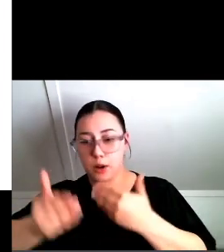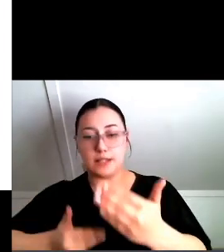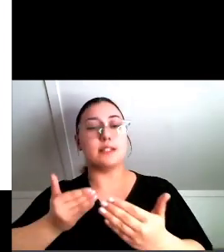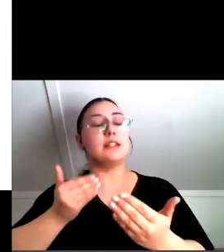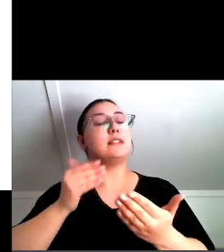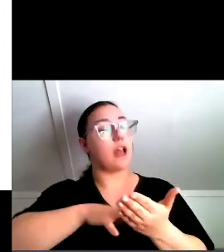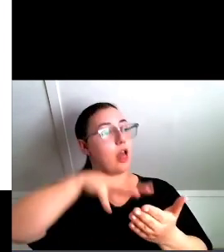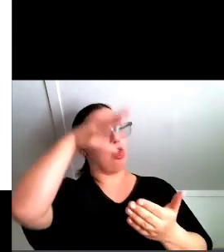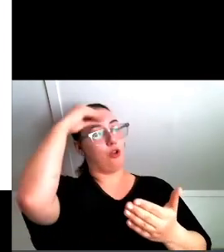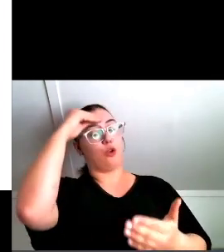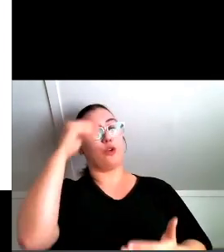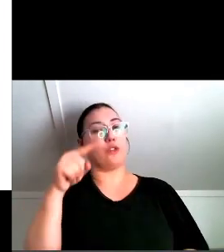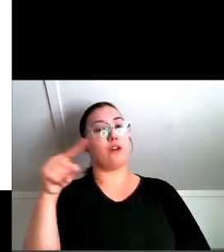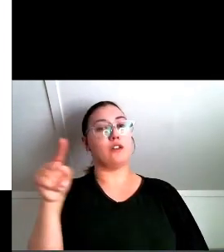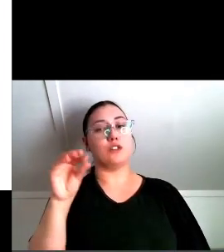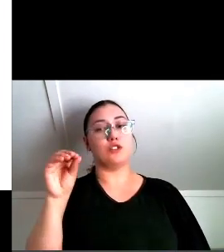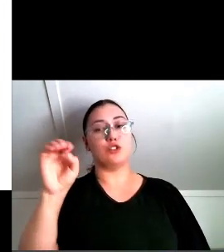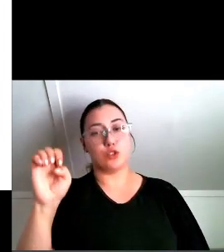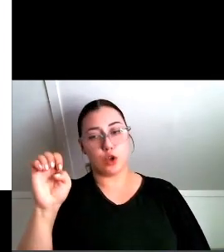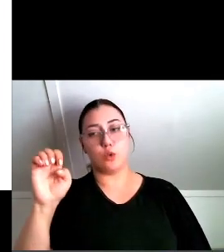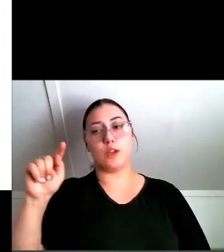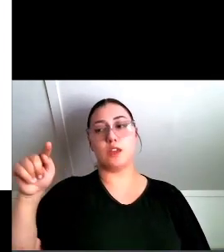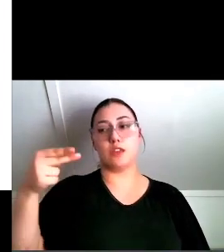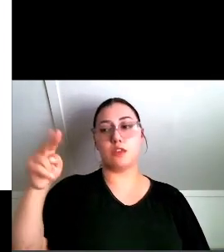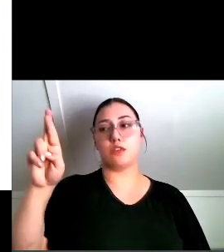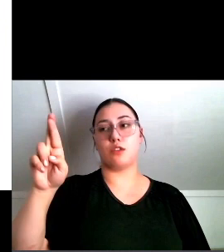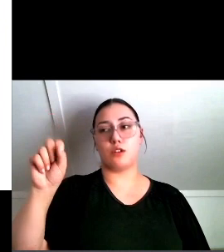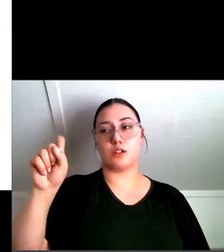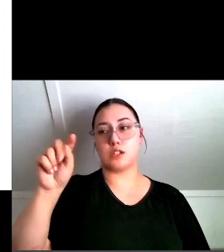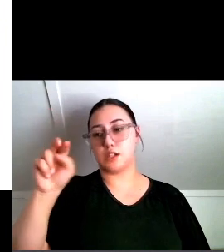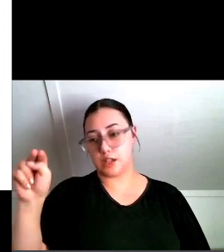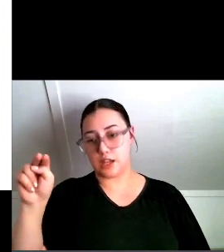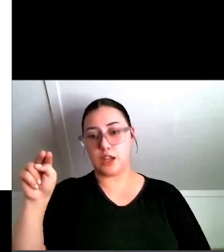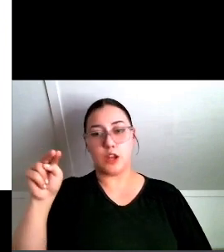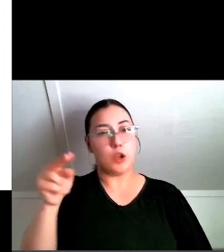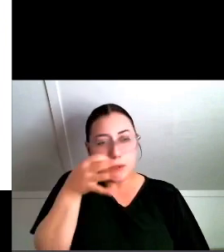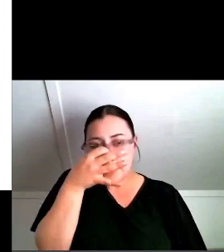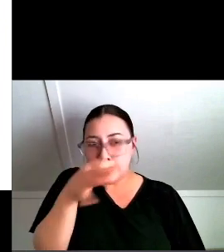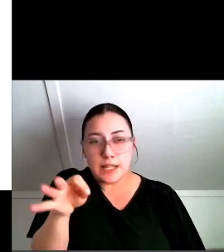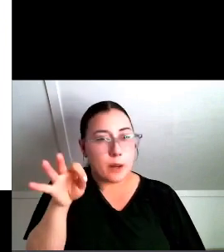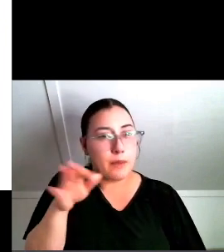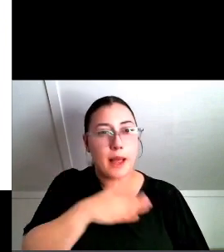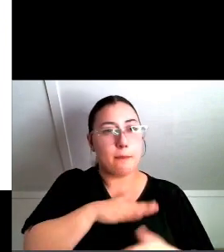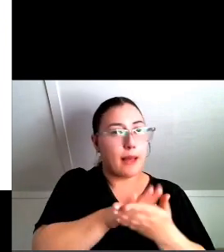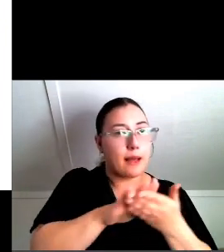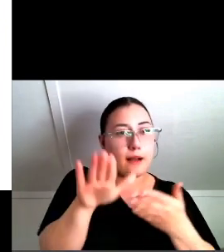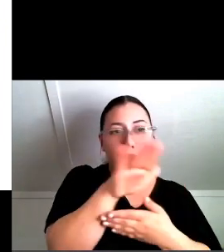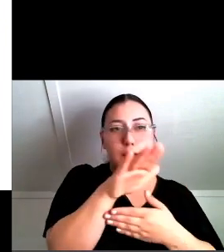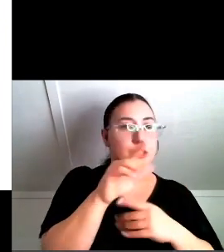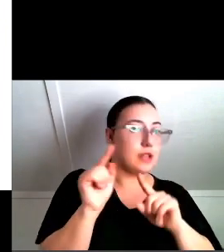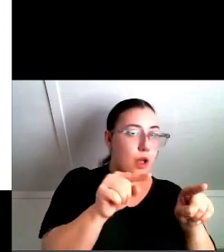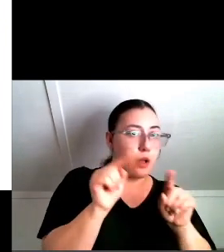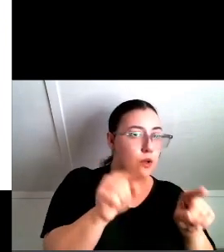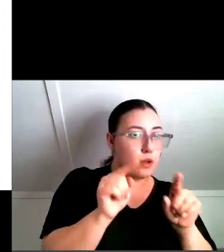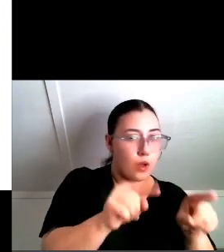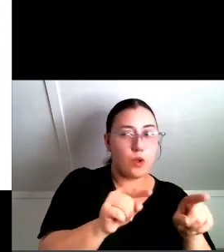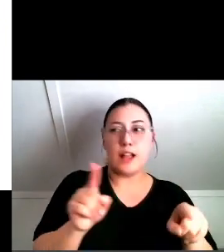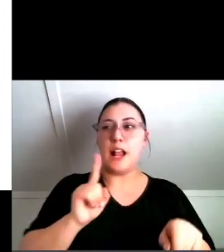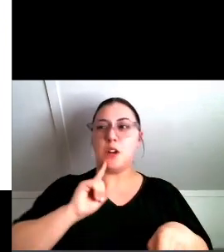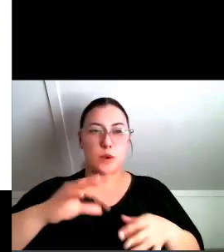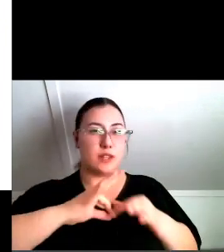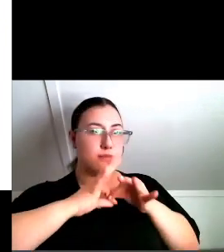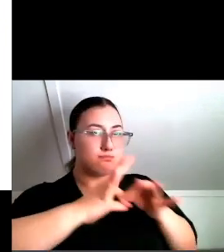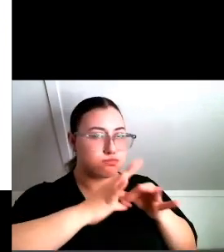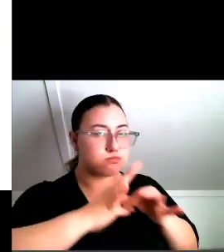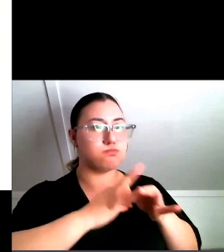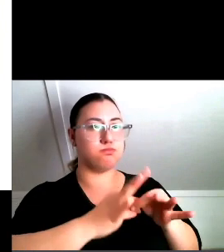the college in Winter Park, had a very strong and very close relationship with Rollins College. If you